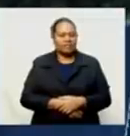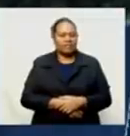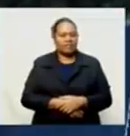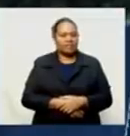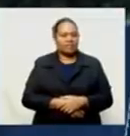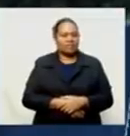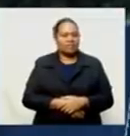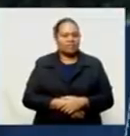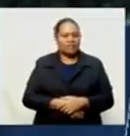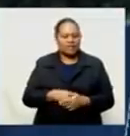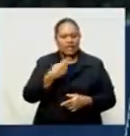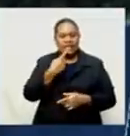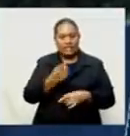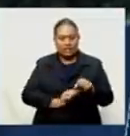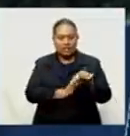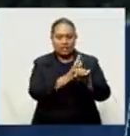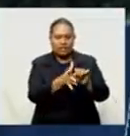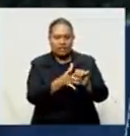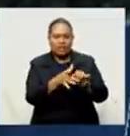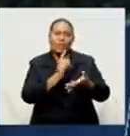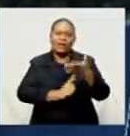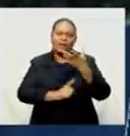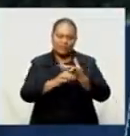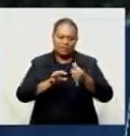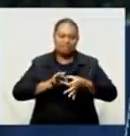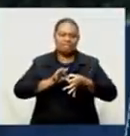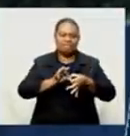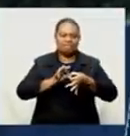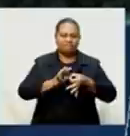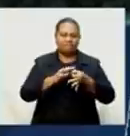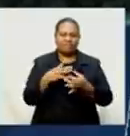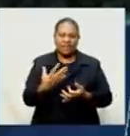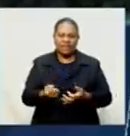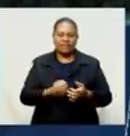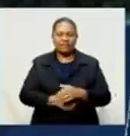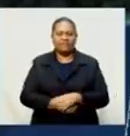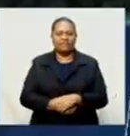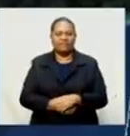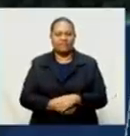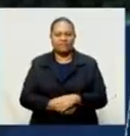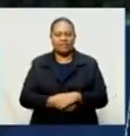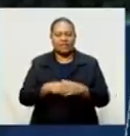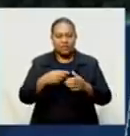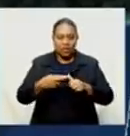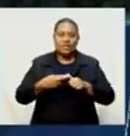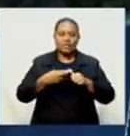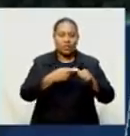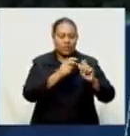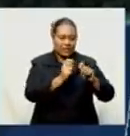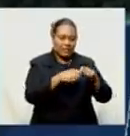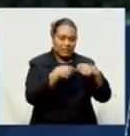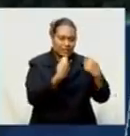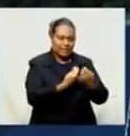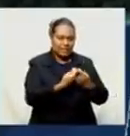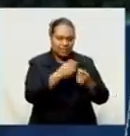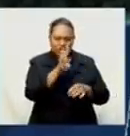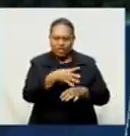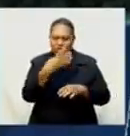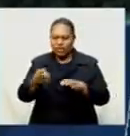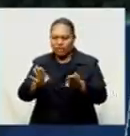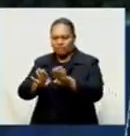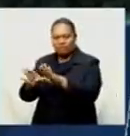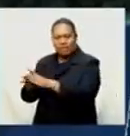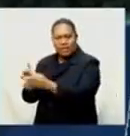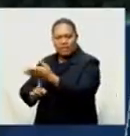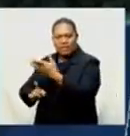I would say this pandemic has strengthened our community spirit and the bond we share. Now with our response team manning checkpoints, we see villagers